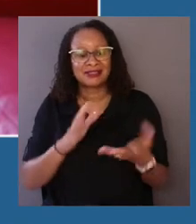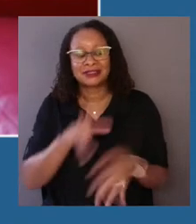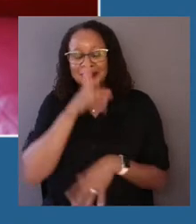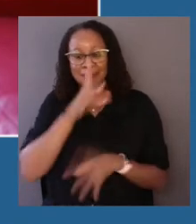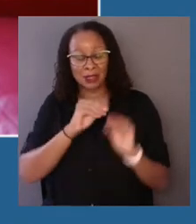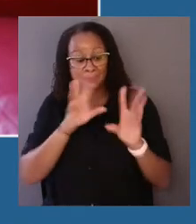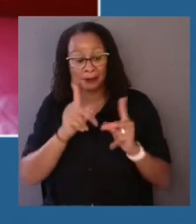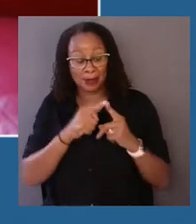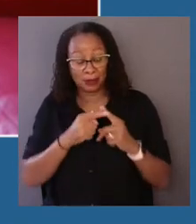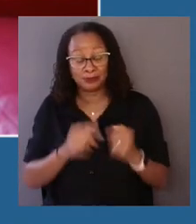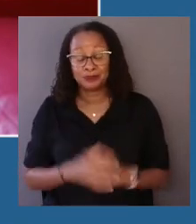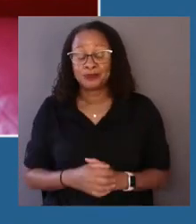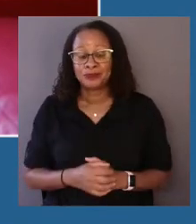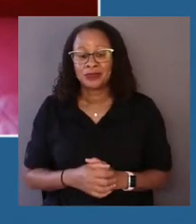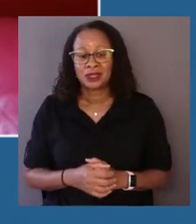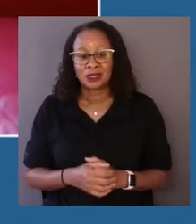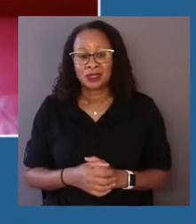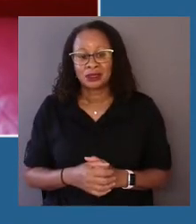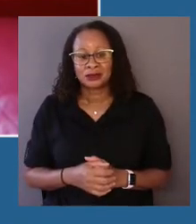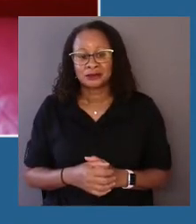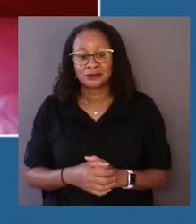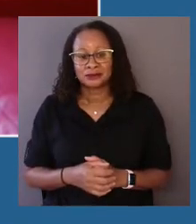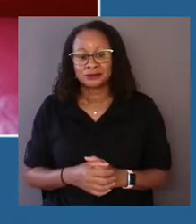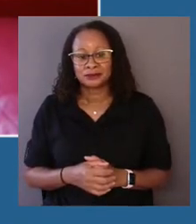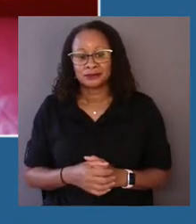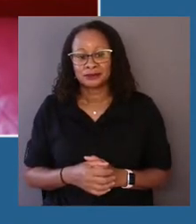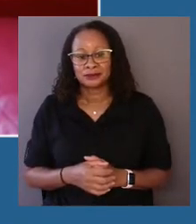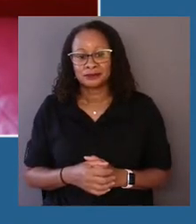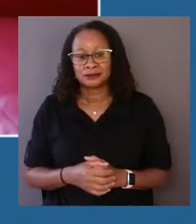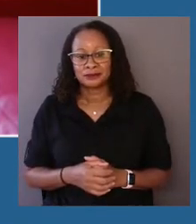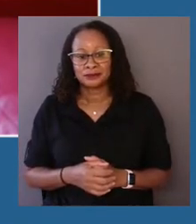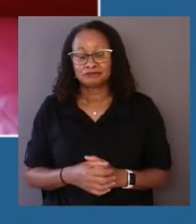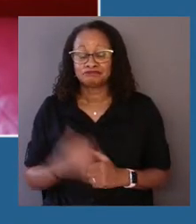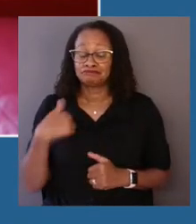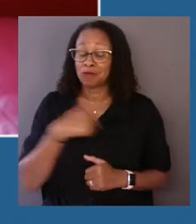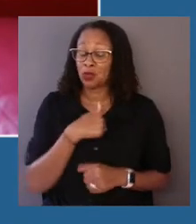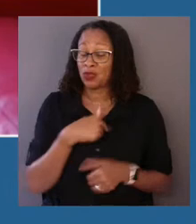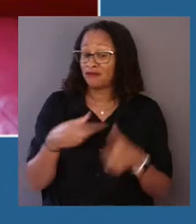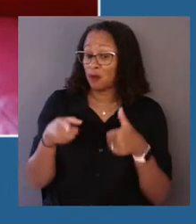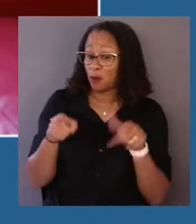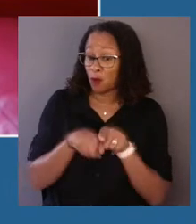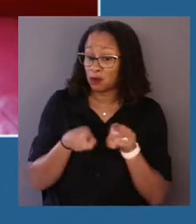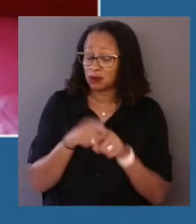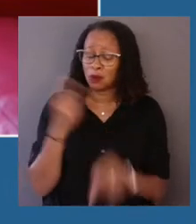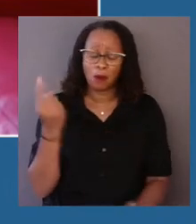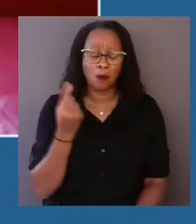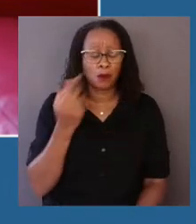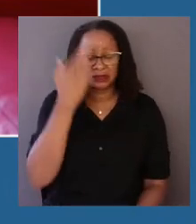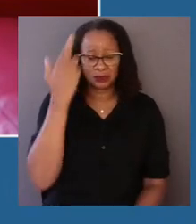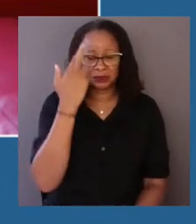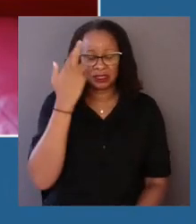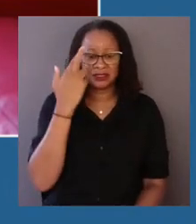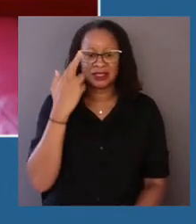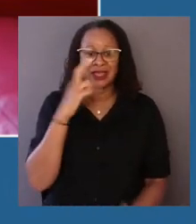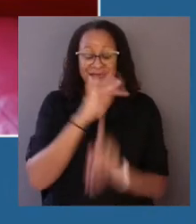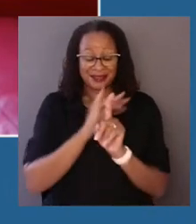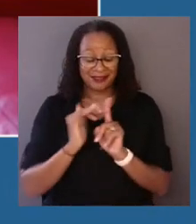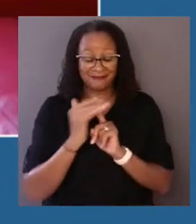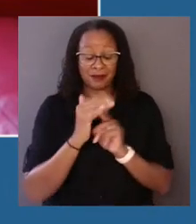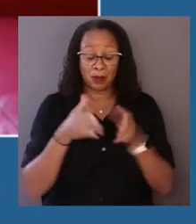so, again, we have also always realized that the environmental public